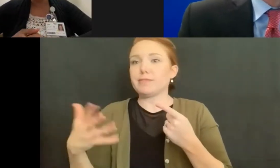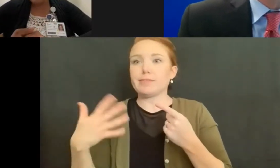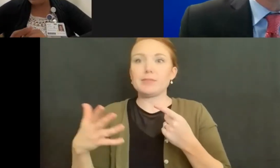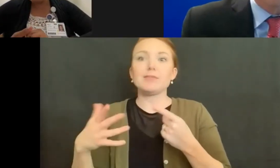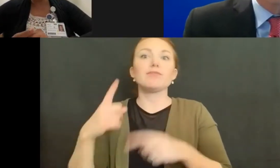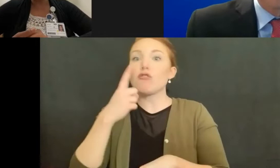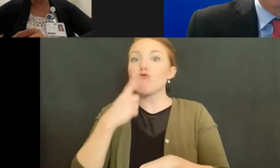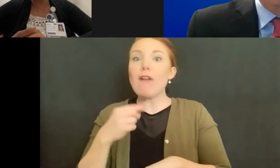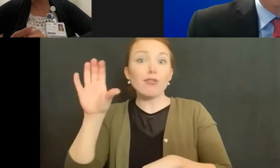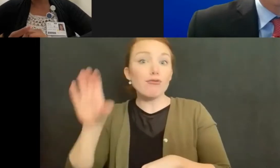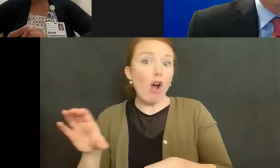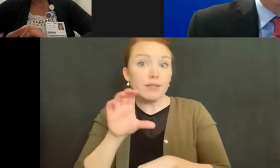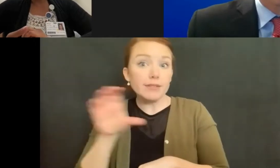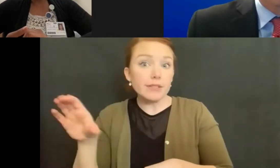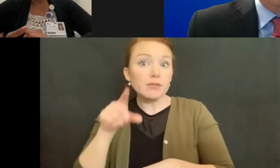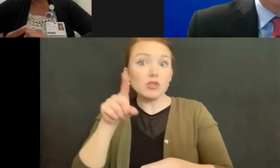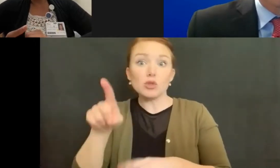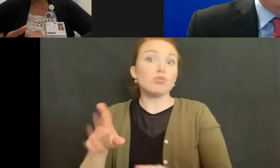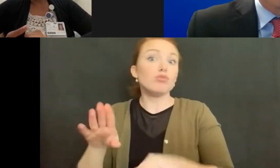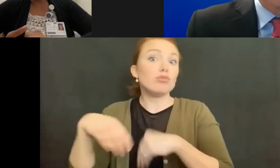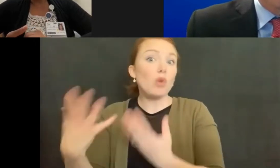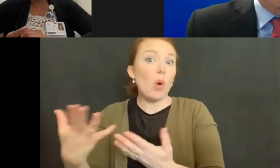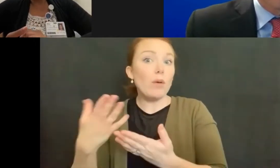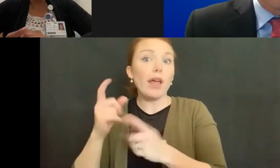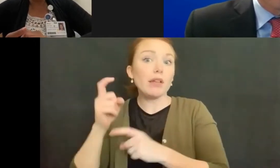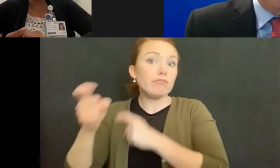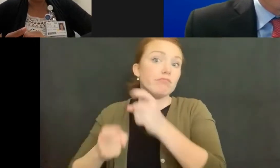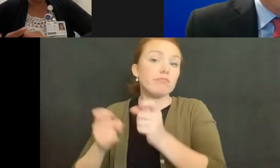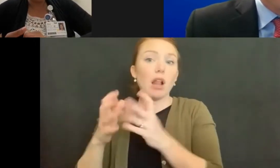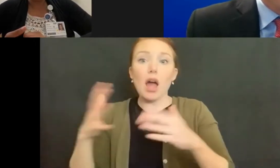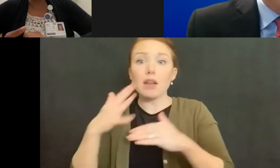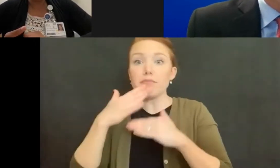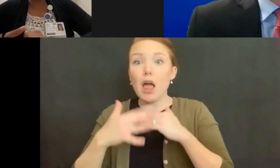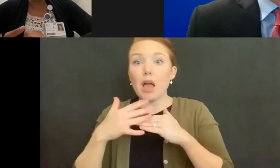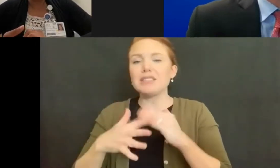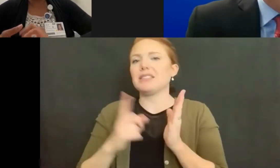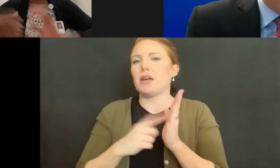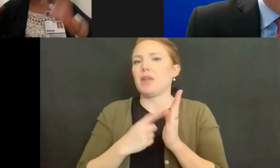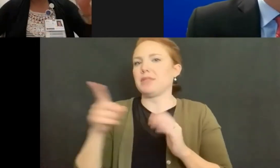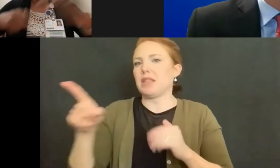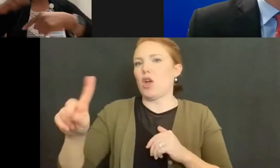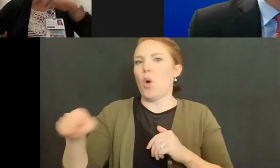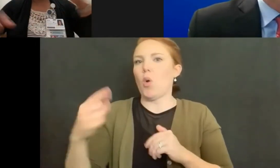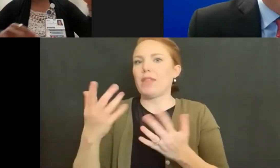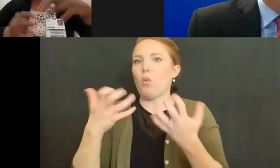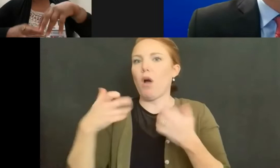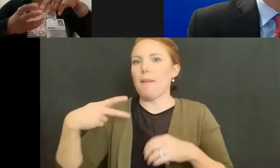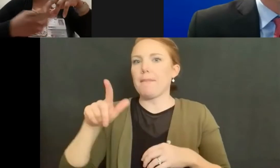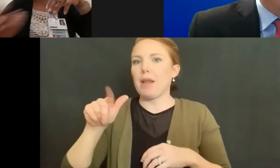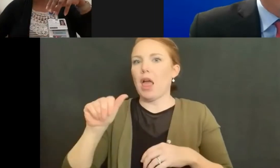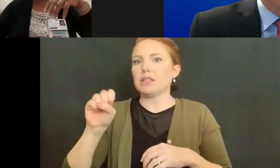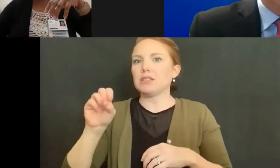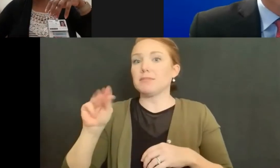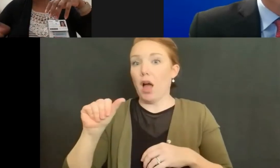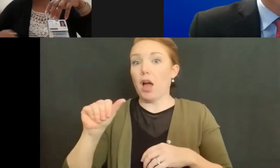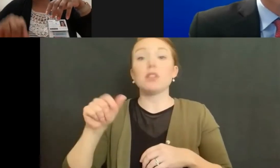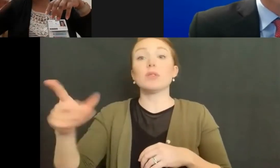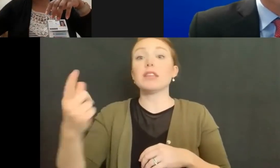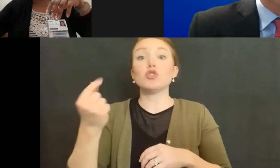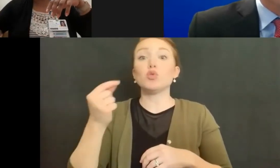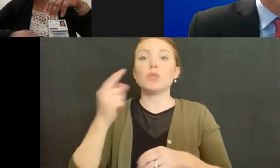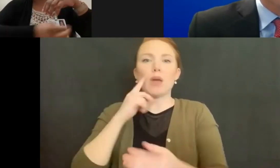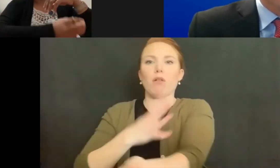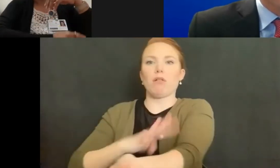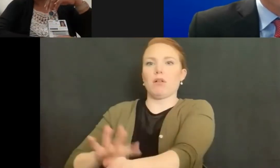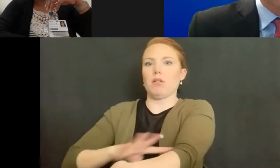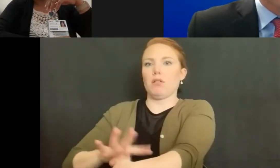Cross. Cross, yes, they sometimes say we only want plasma, and they have a system that filtered the plasma out, and they